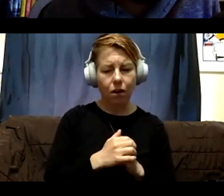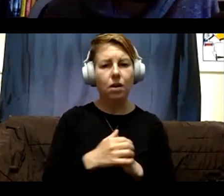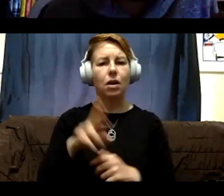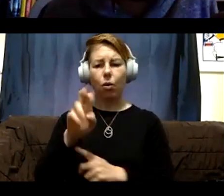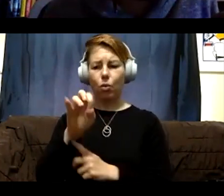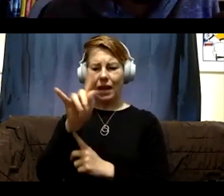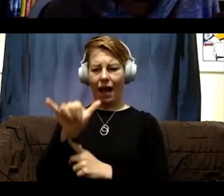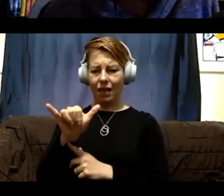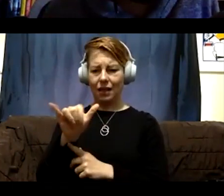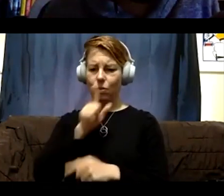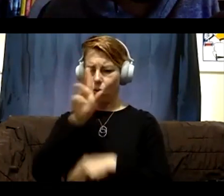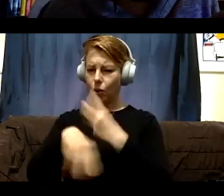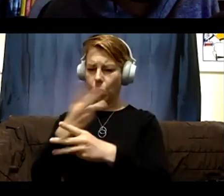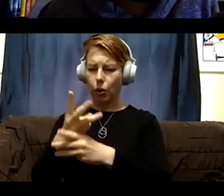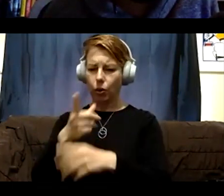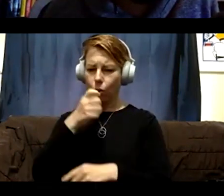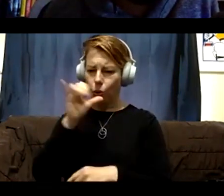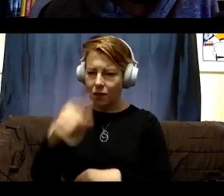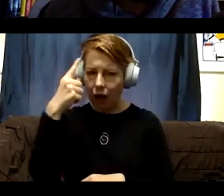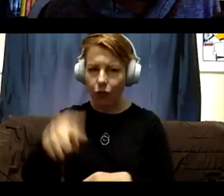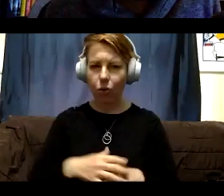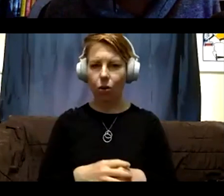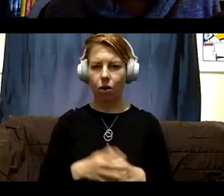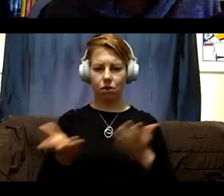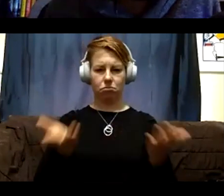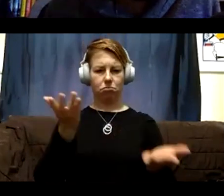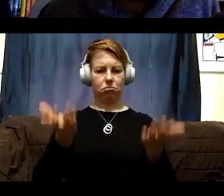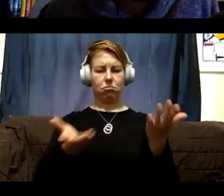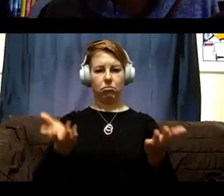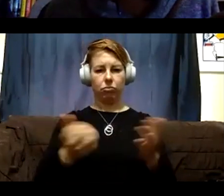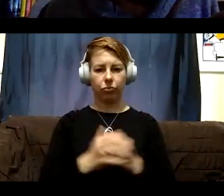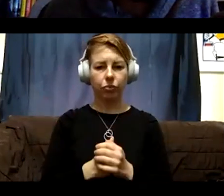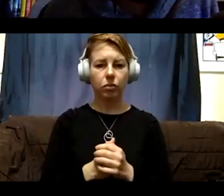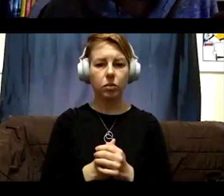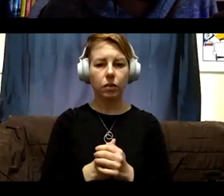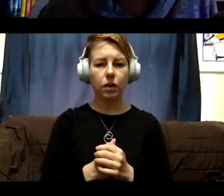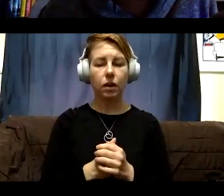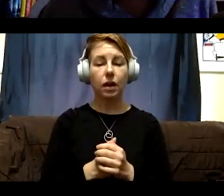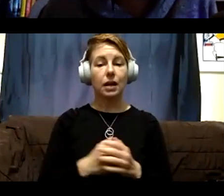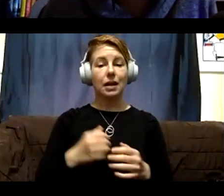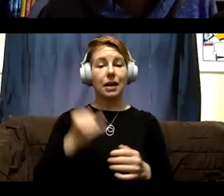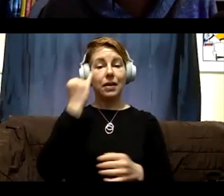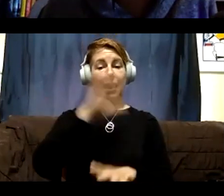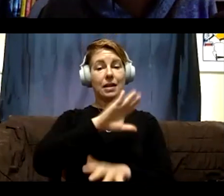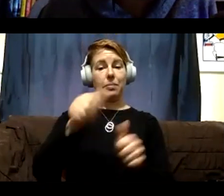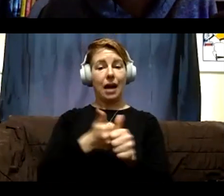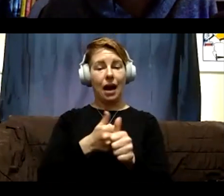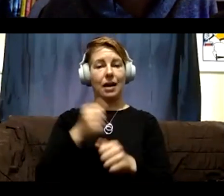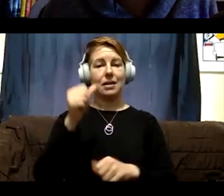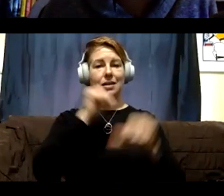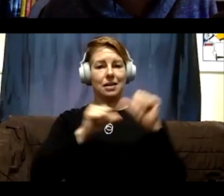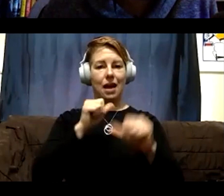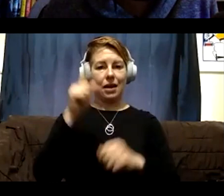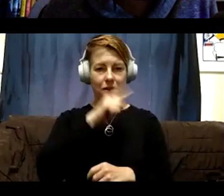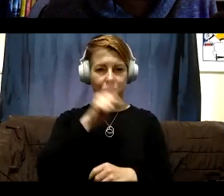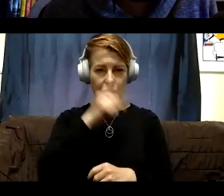Gernsback's idea of science fiction as a story intermingled with scientific fact and prophetic vision becomes especially